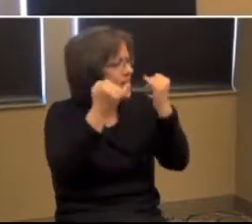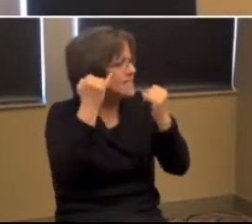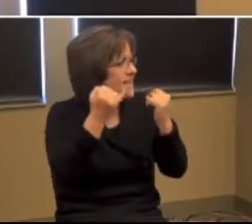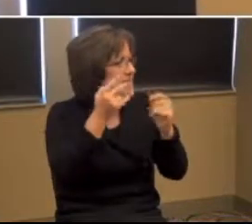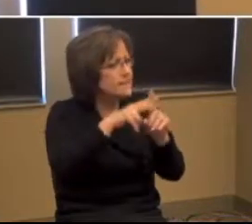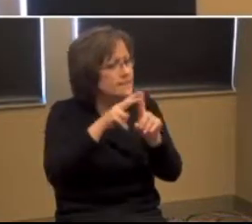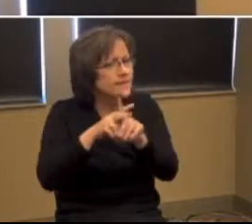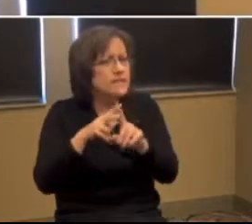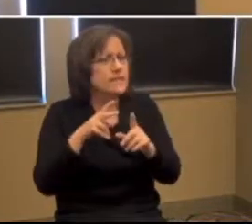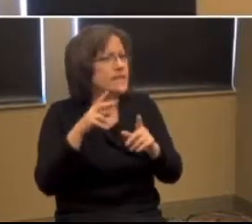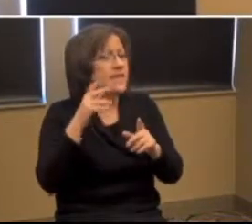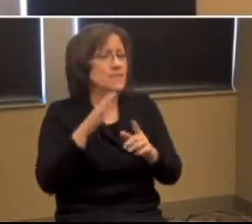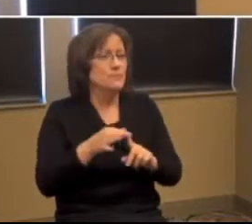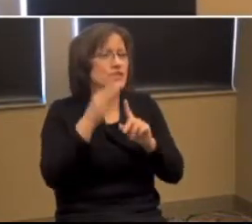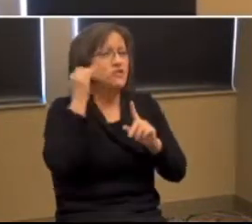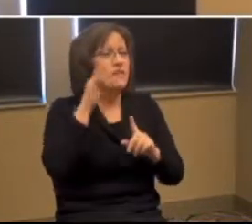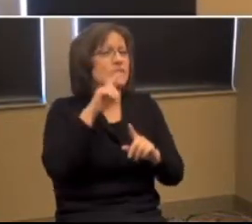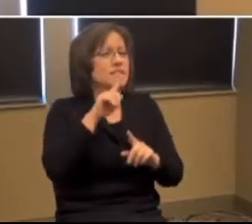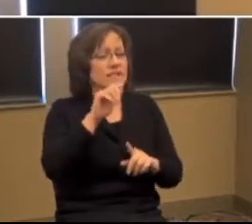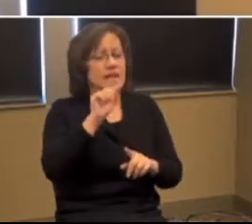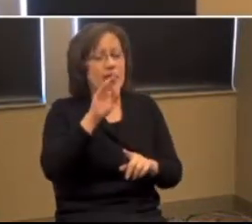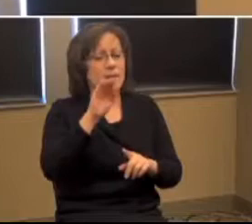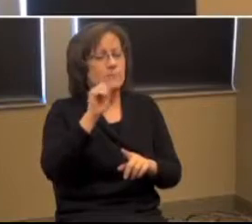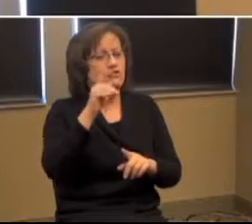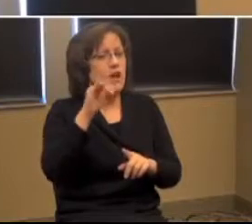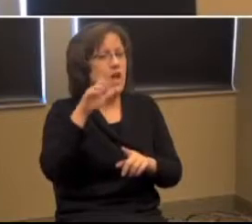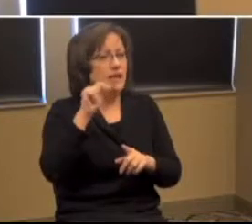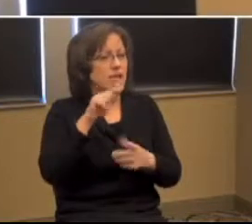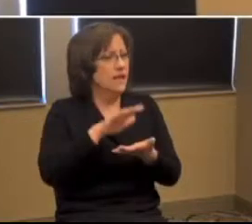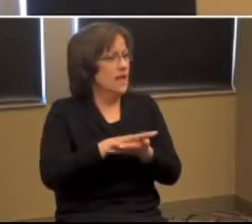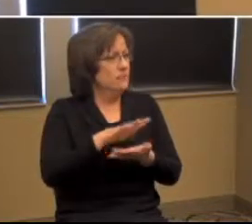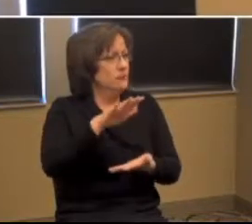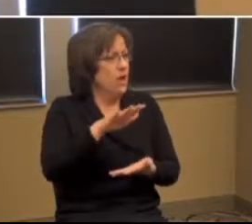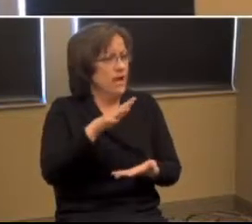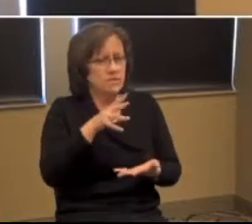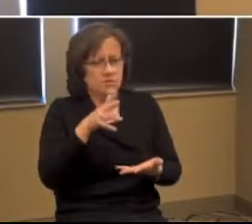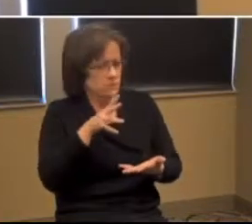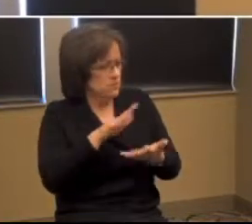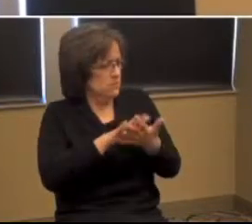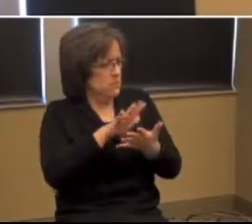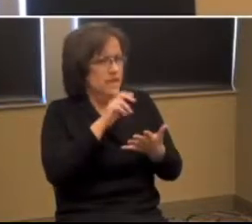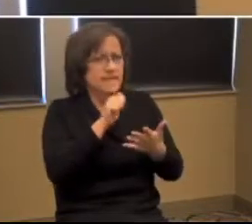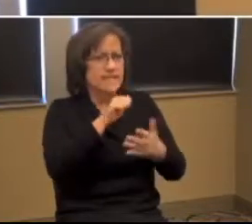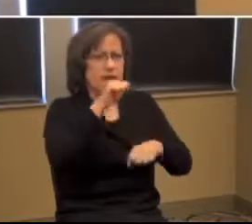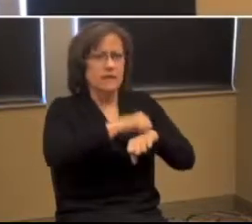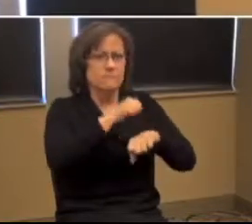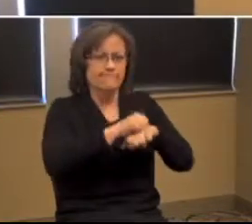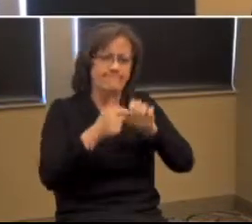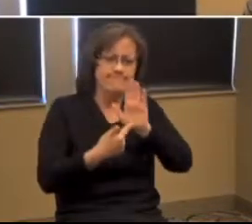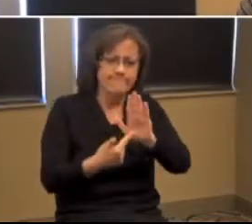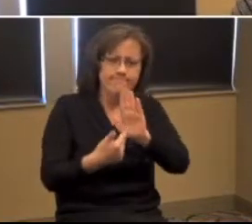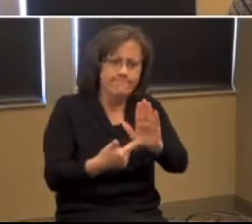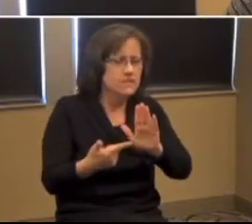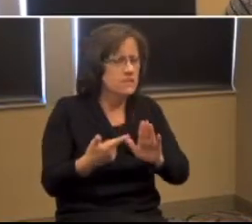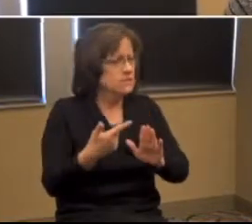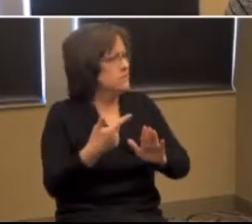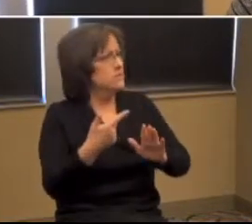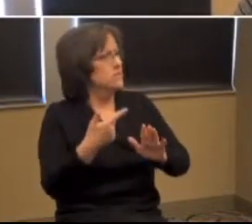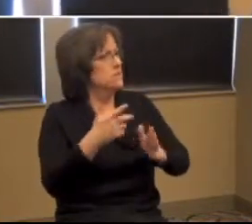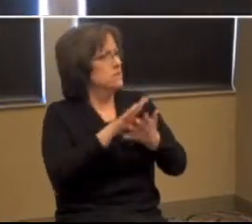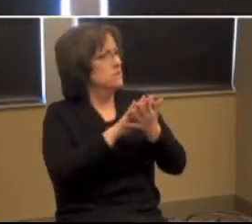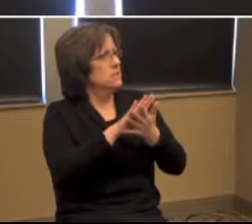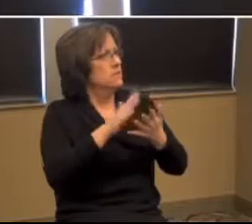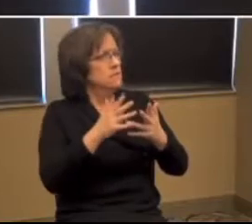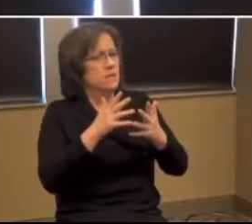of abstractness and it's not concrete information, there could be a huge breakdown in how they're processing and